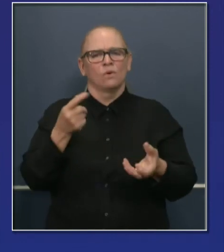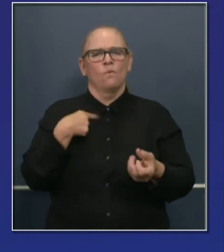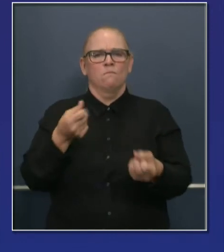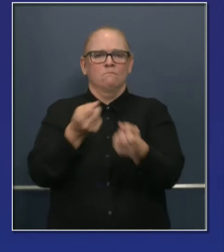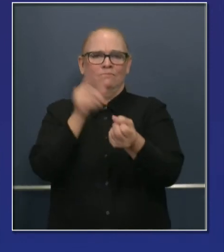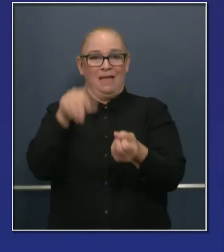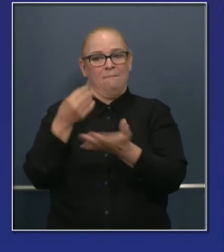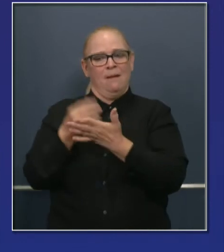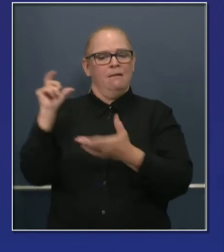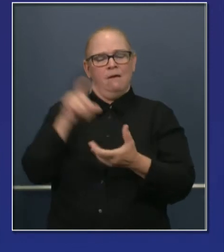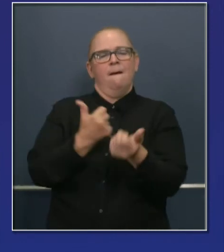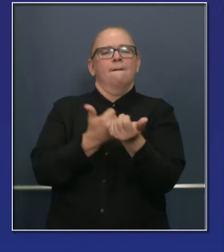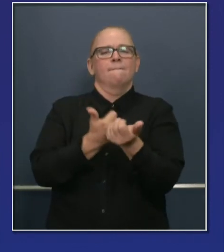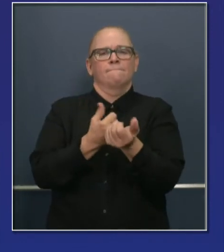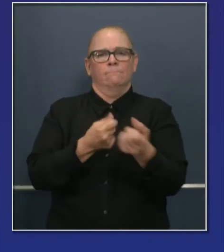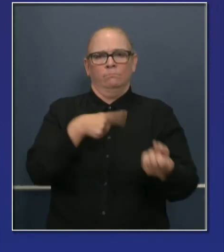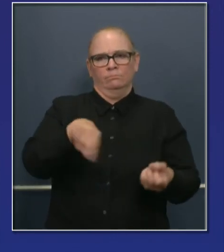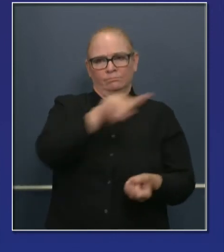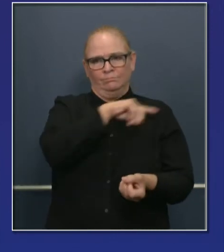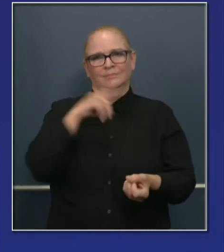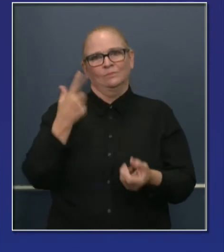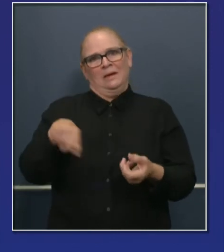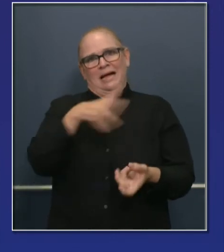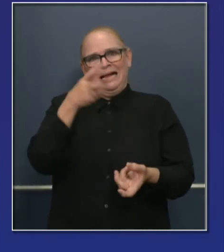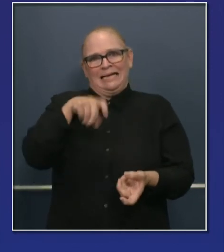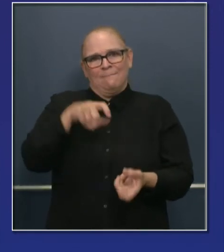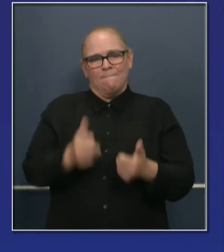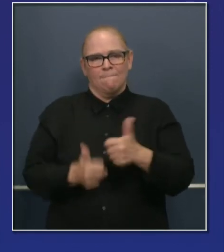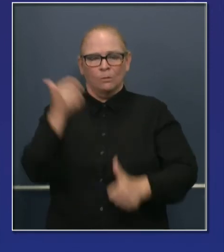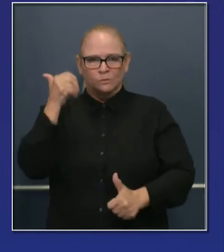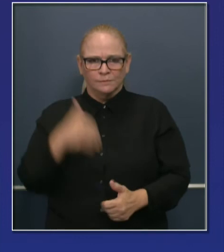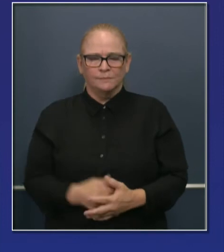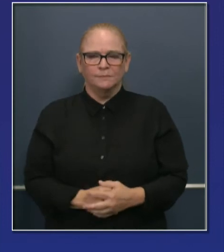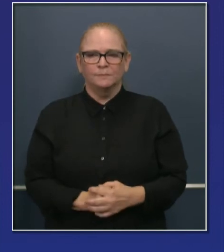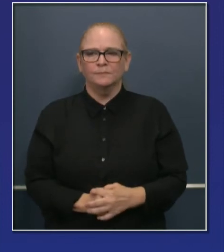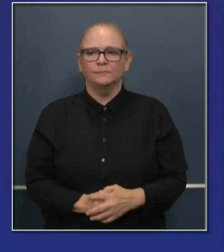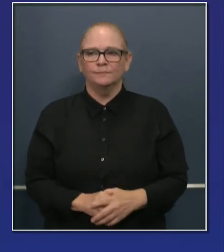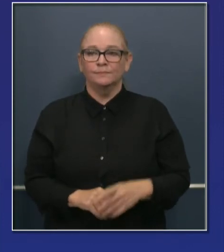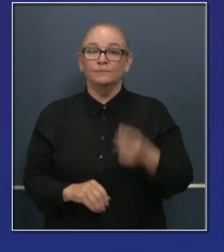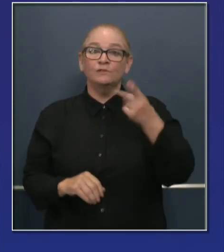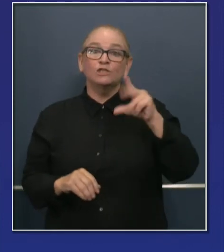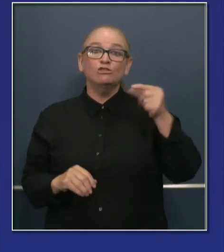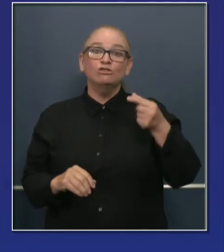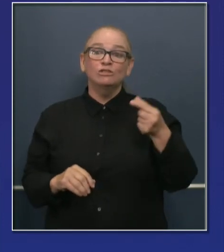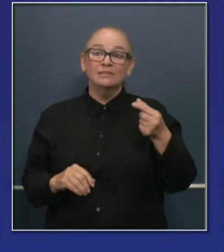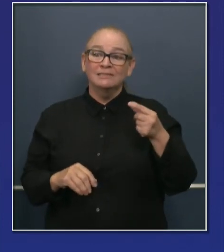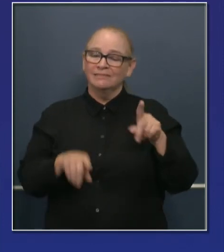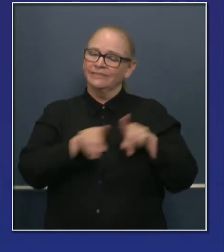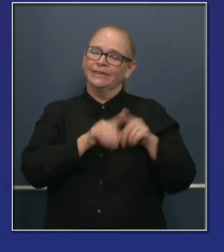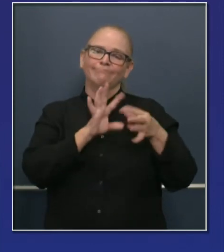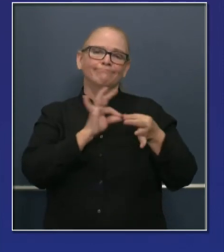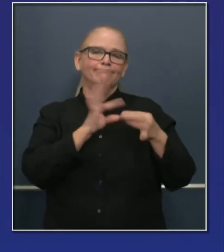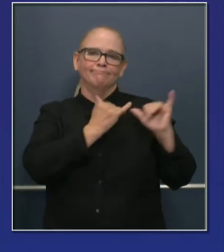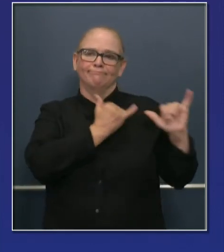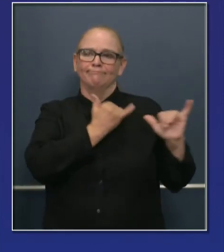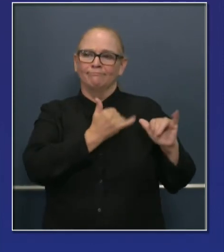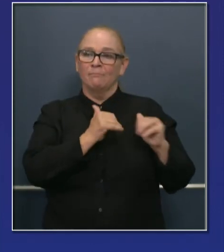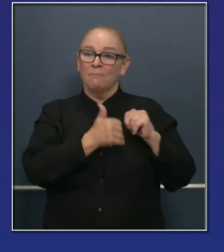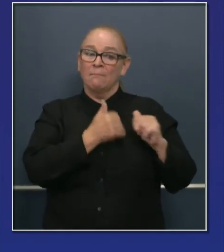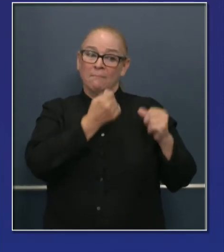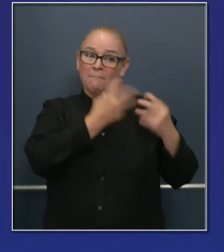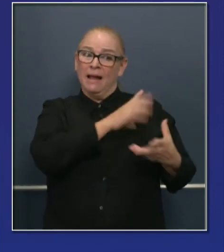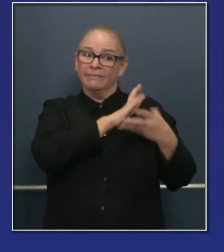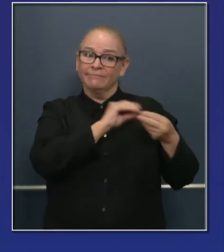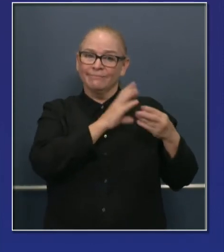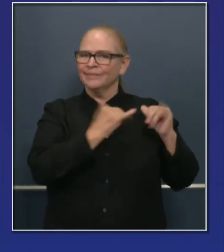families. And remember, this is, and Dr. Galley's made this abundantly clear in a number of his presentations, we've made it abundantly clear